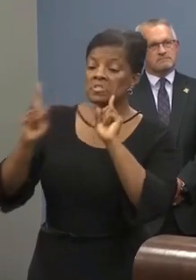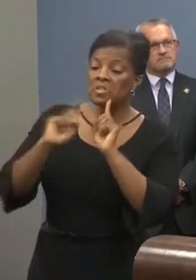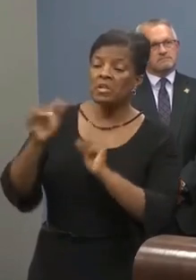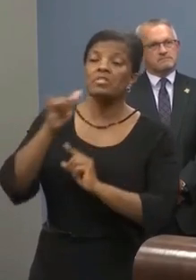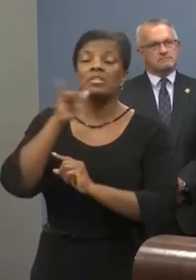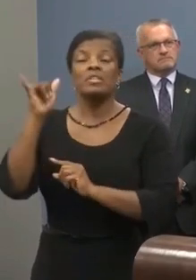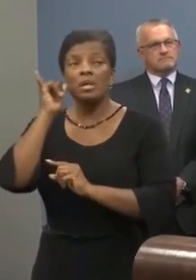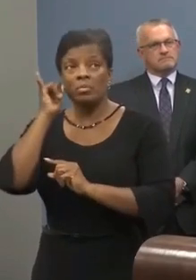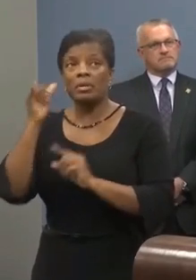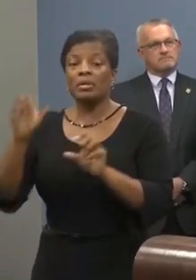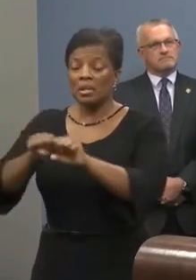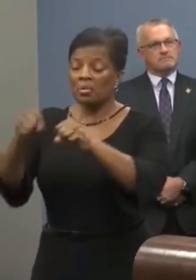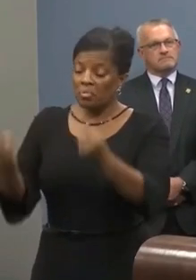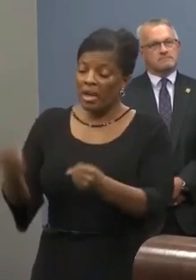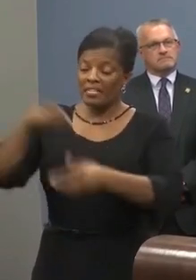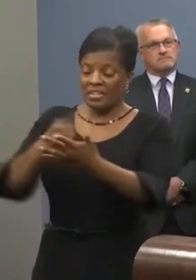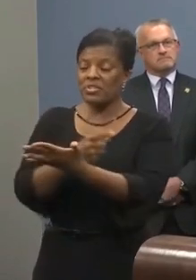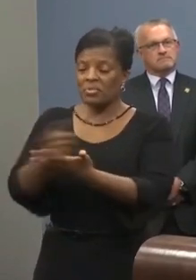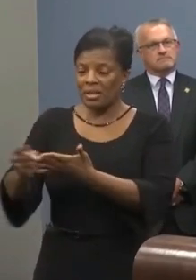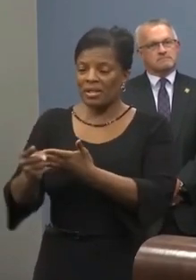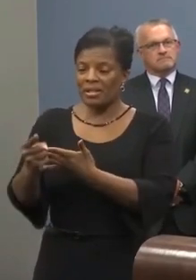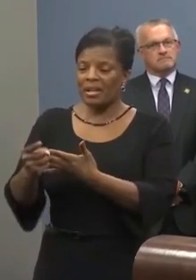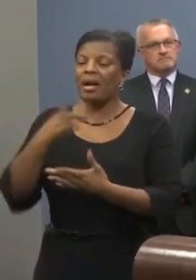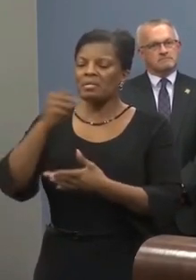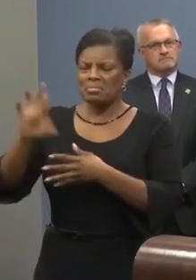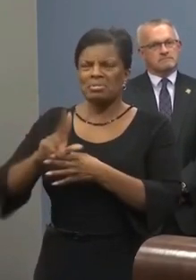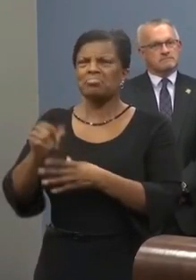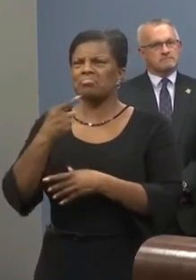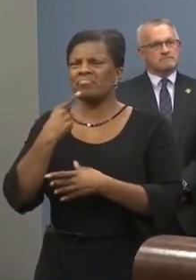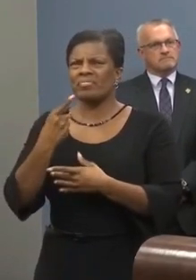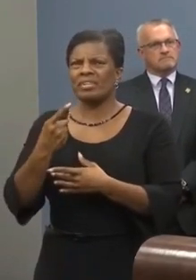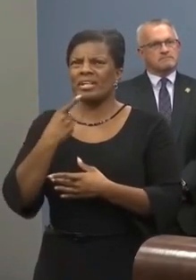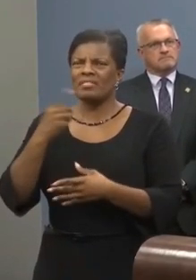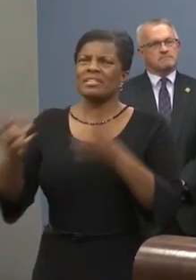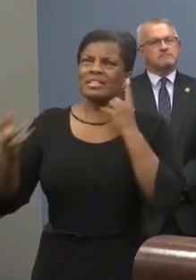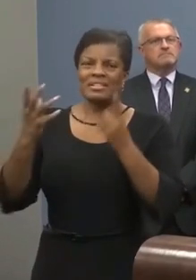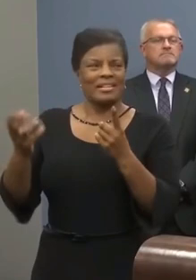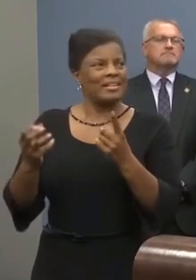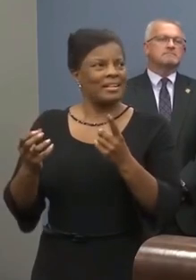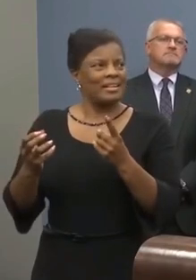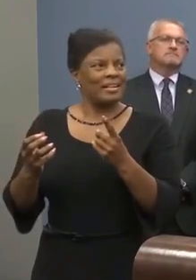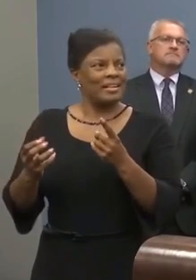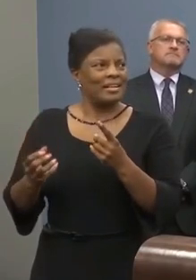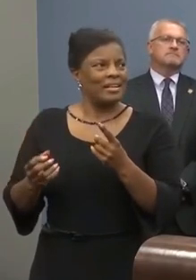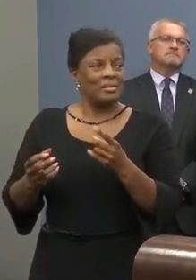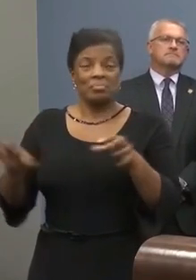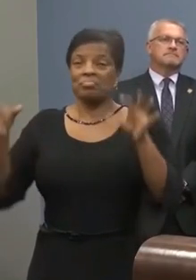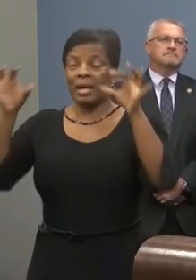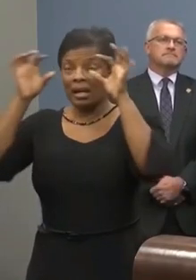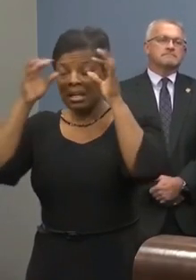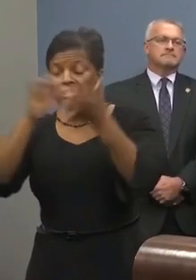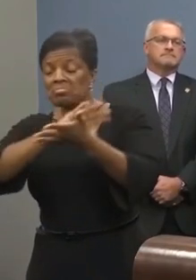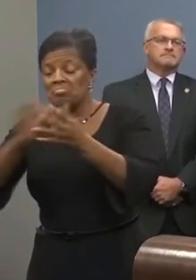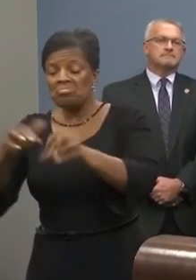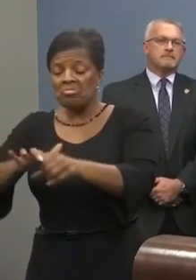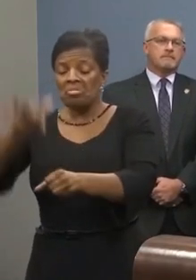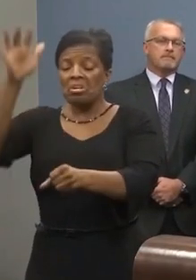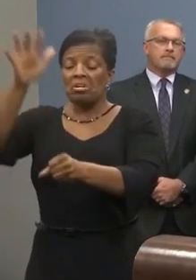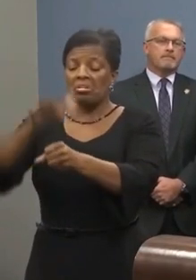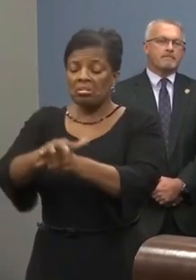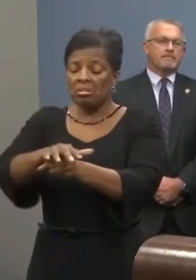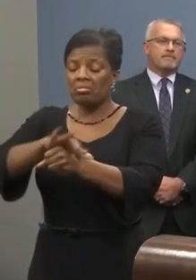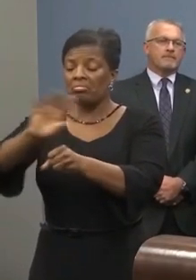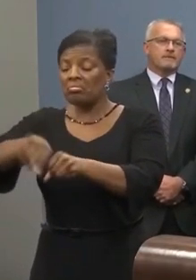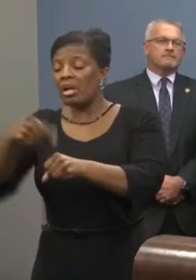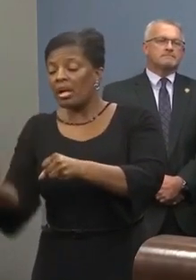said we're gonna get a break this week. I was trying to be optimistic. I have a tendency to be my glass is half empty sometimes, and so I wanted